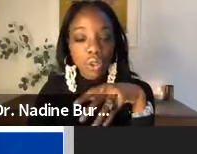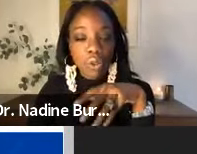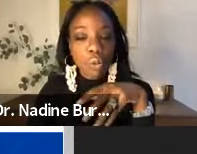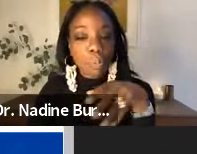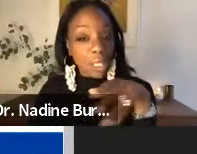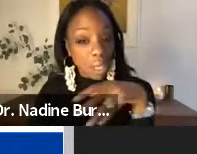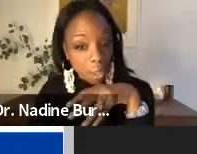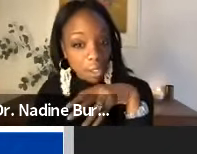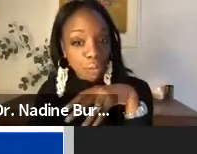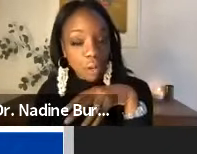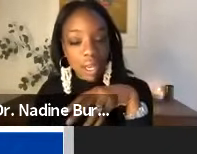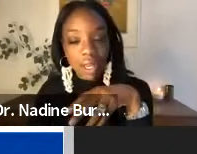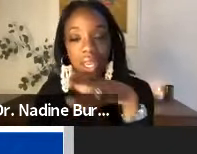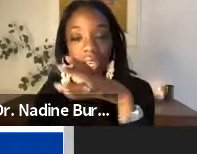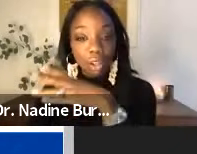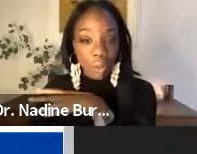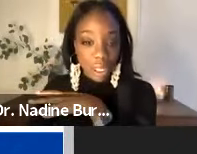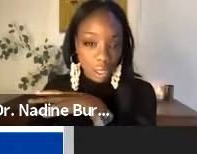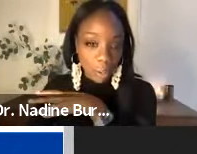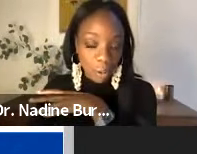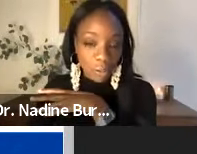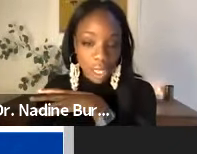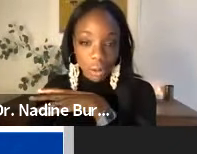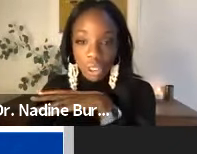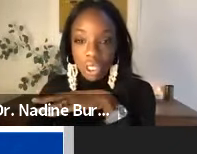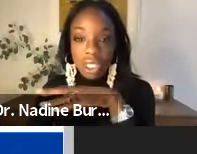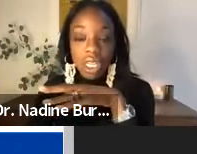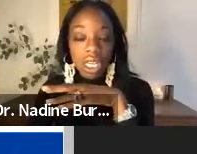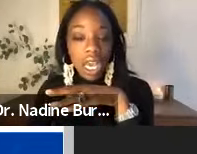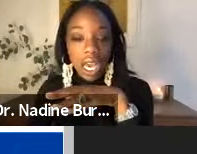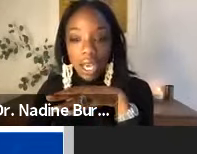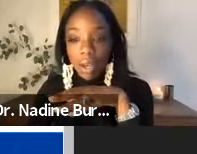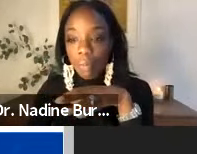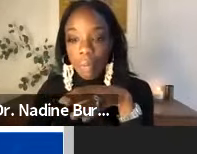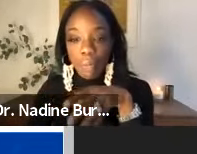plan to, beyond this Friday, increase the number of languages?